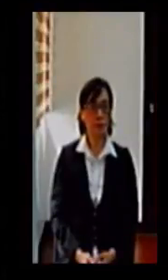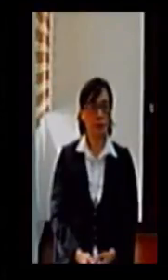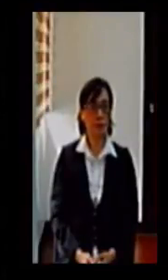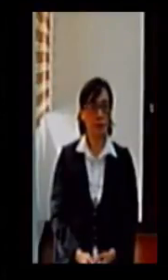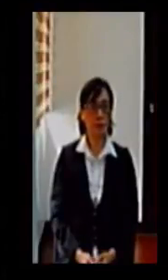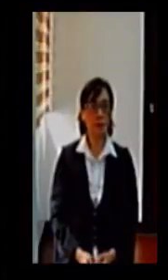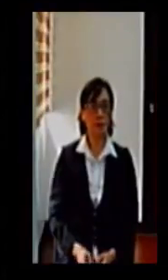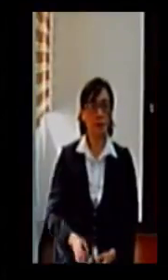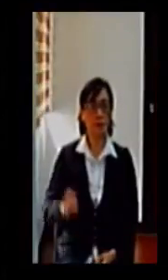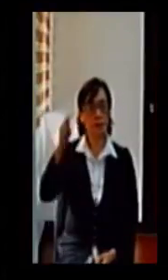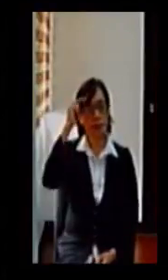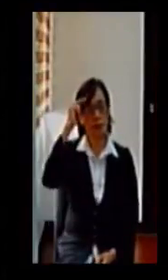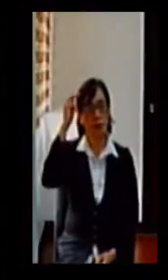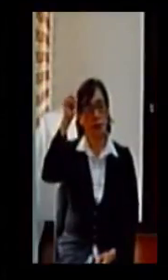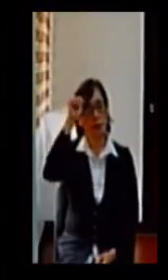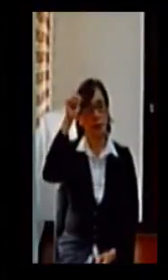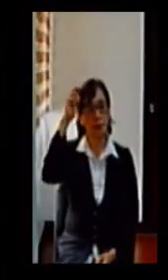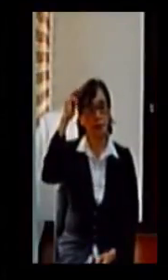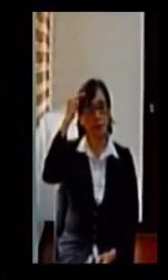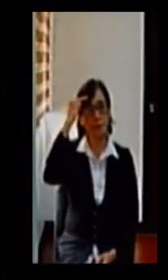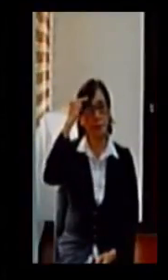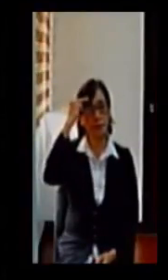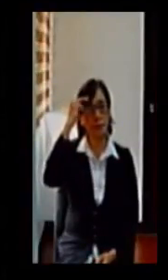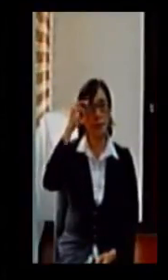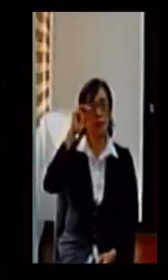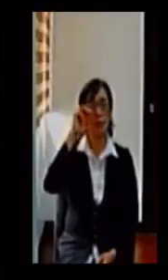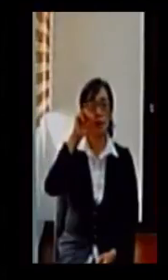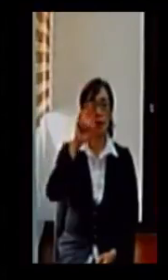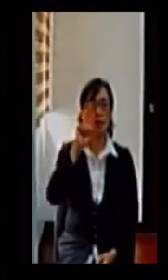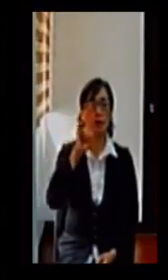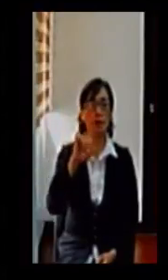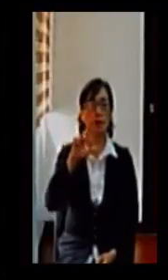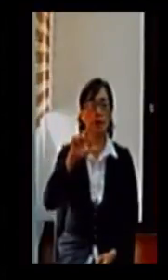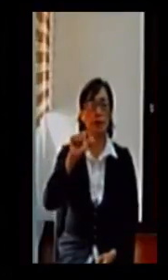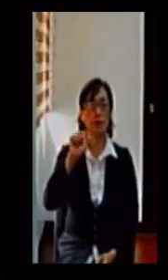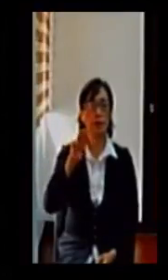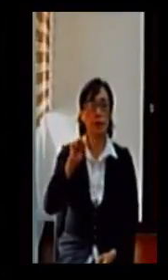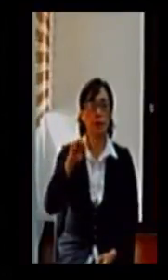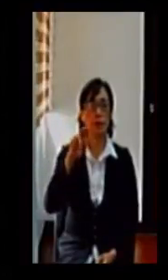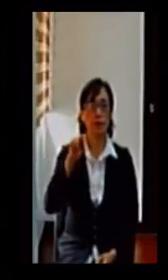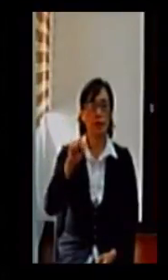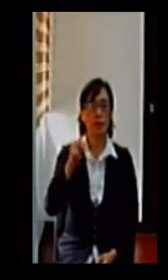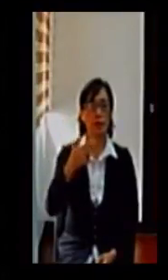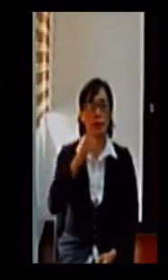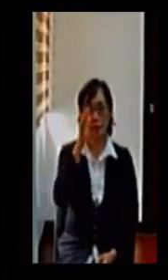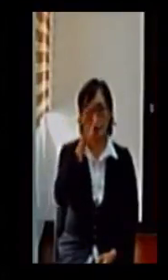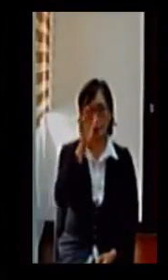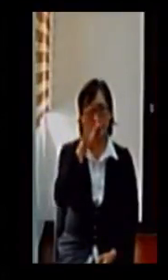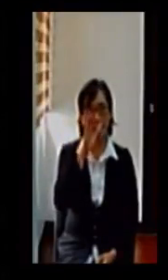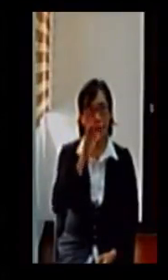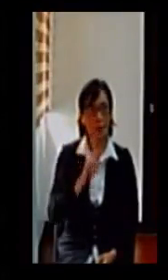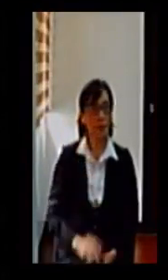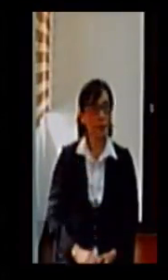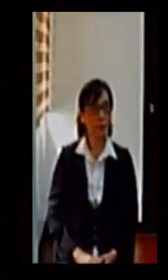I'm Neil Aldrin Maliari. I'm from Silang, Cavite, and I'm a Filipino.